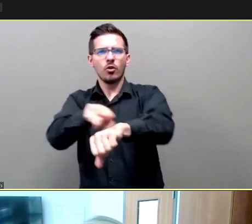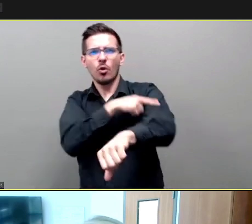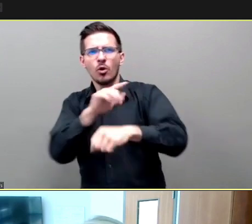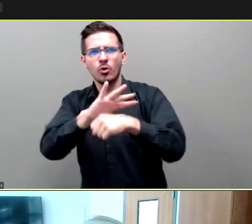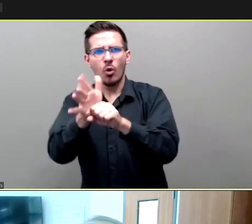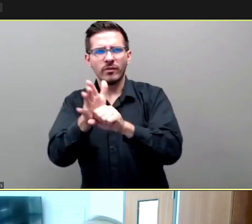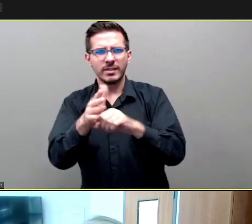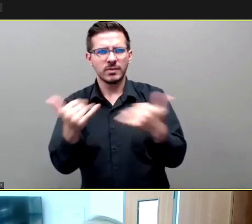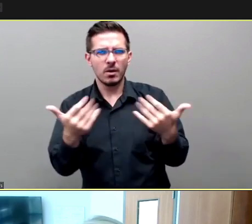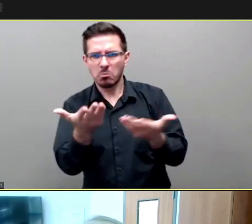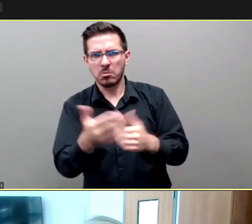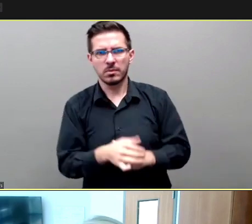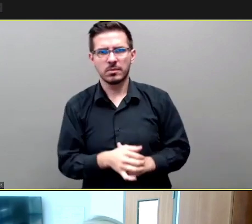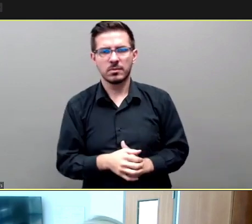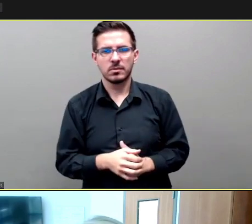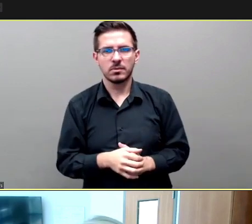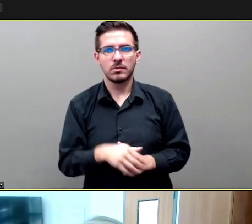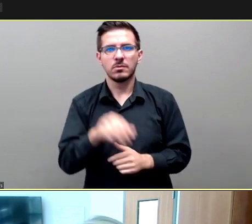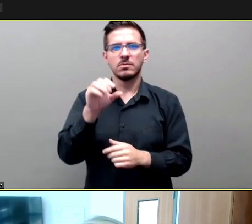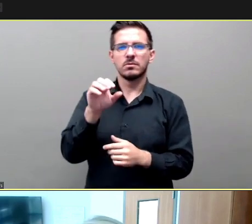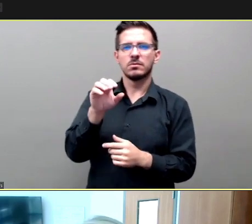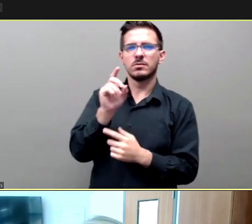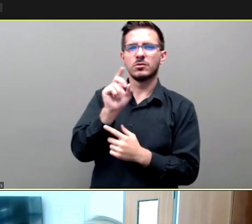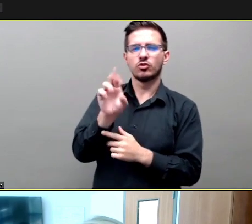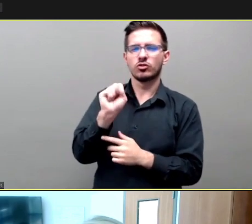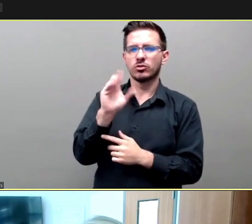I'll start off. We have